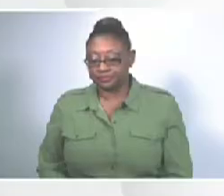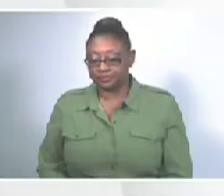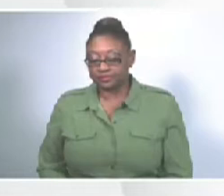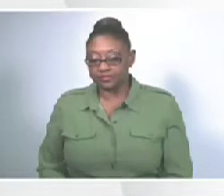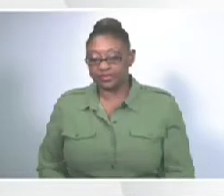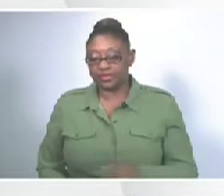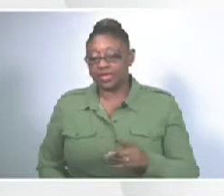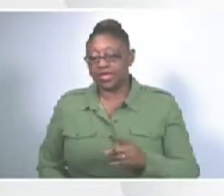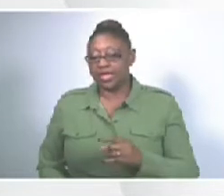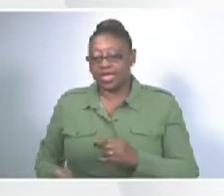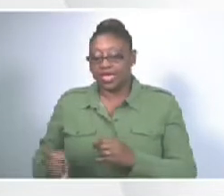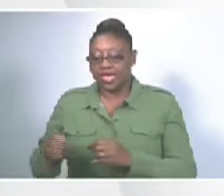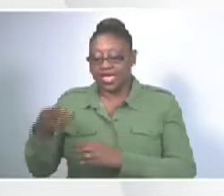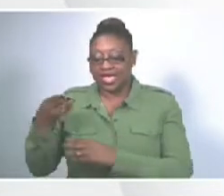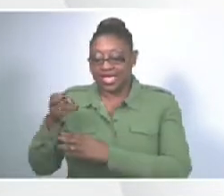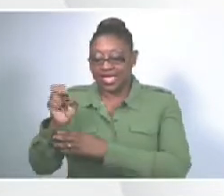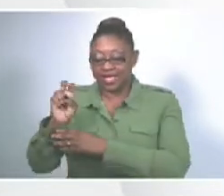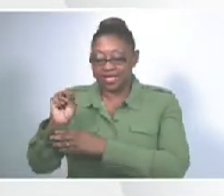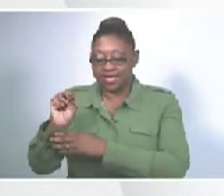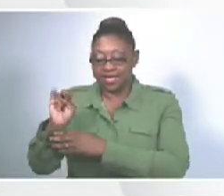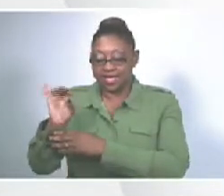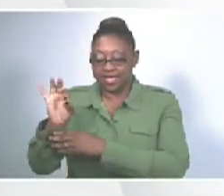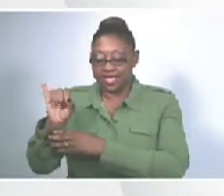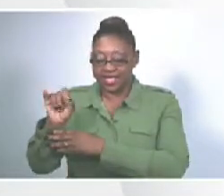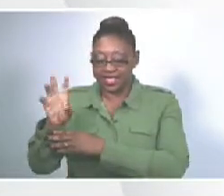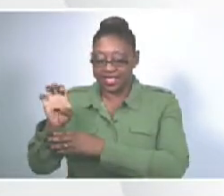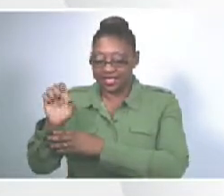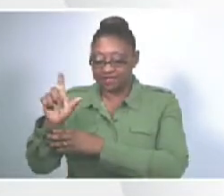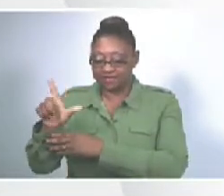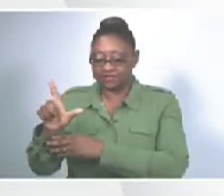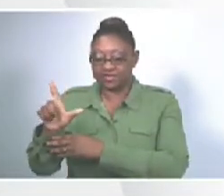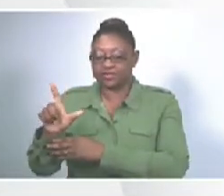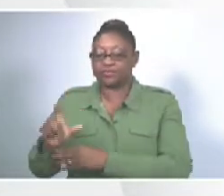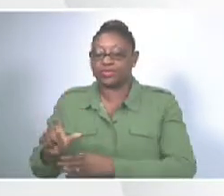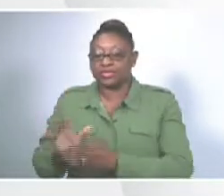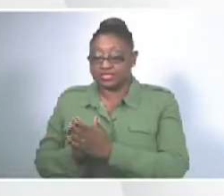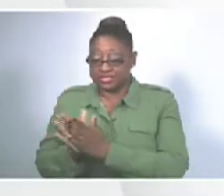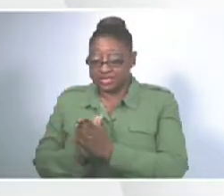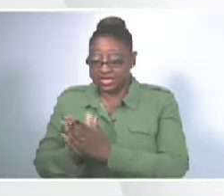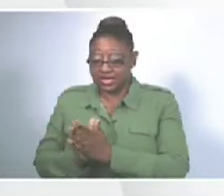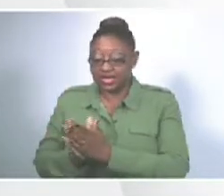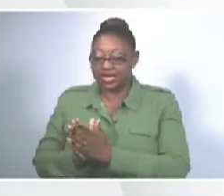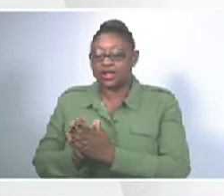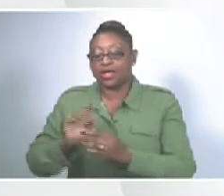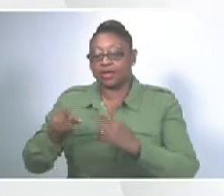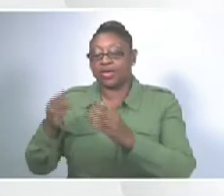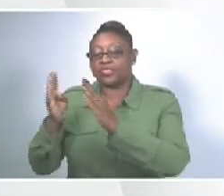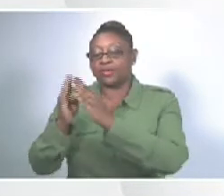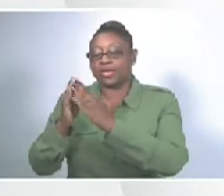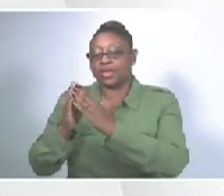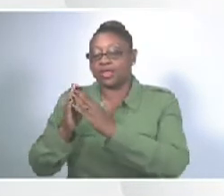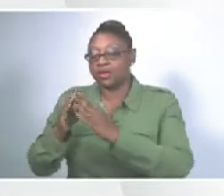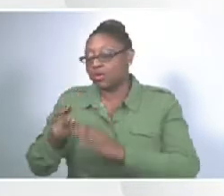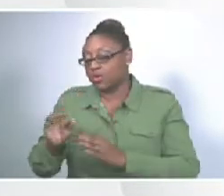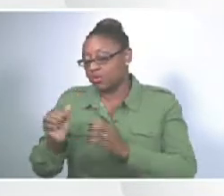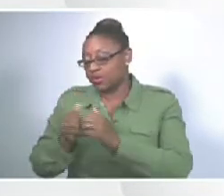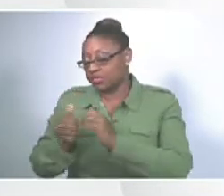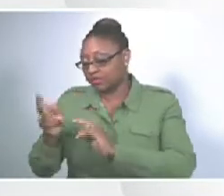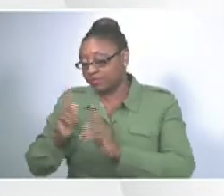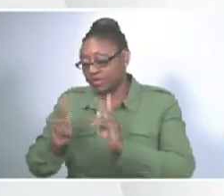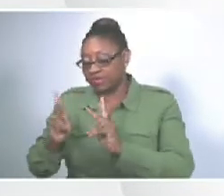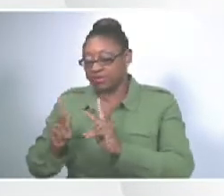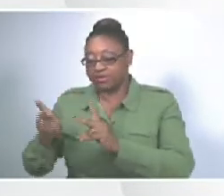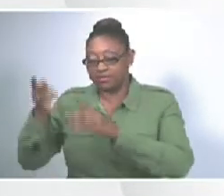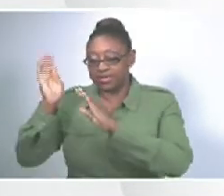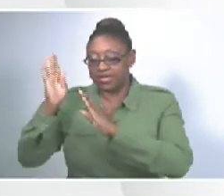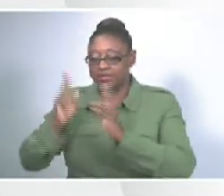are interested, we think. We saw quite a bit of interest in Washington. Investors are interested because we're looking at fields that are